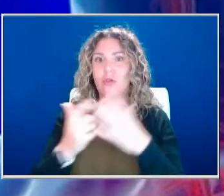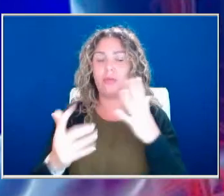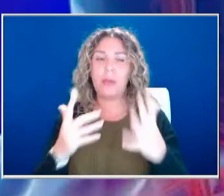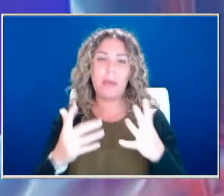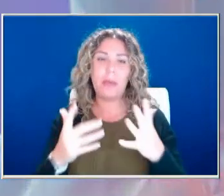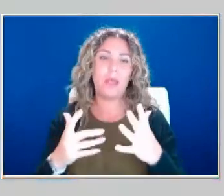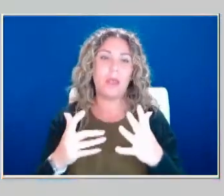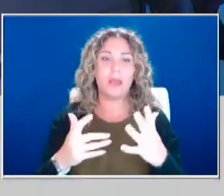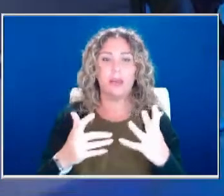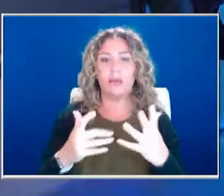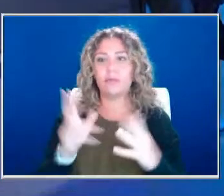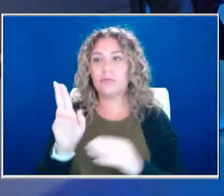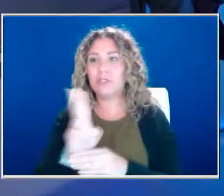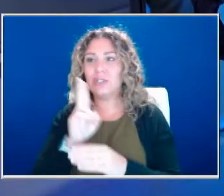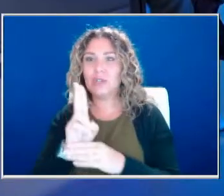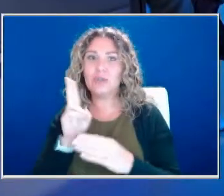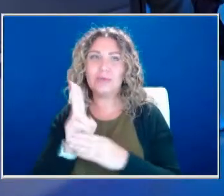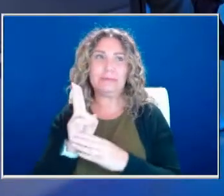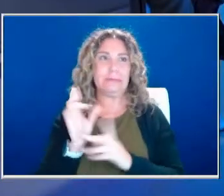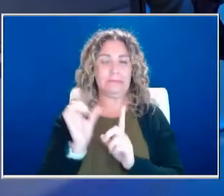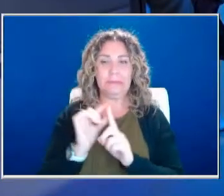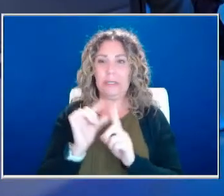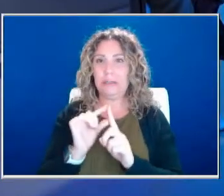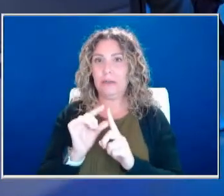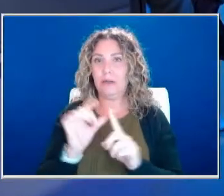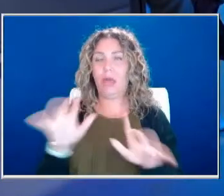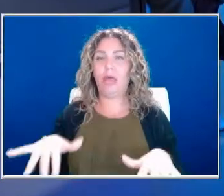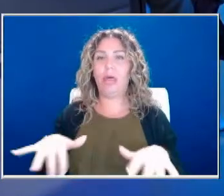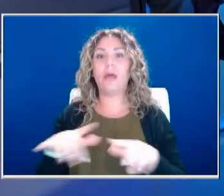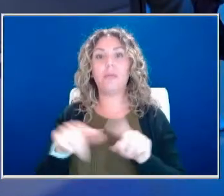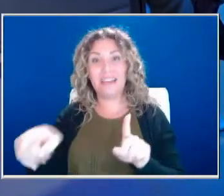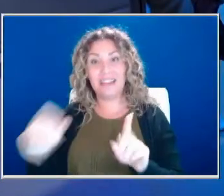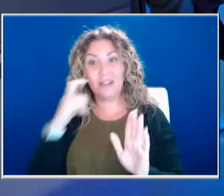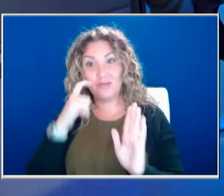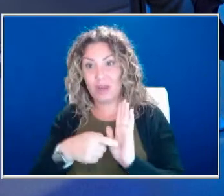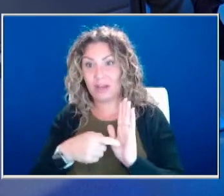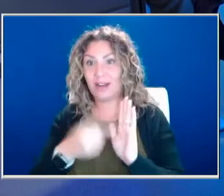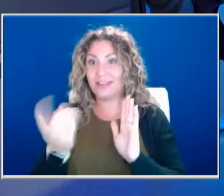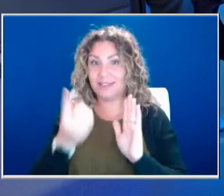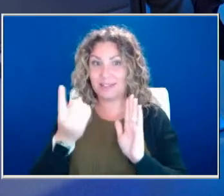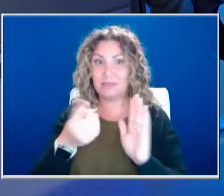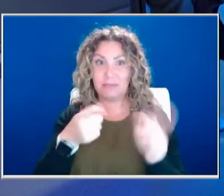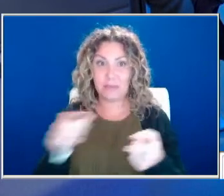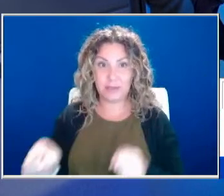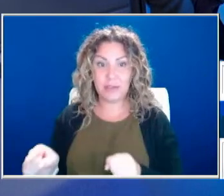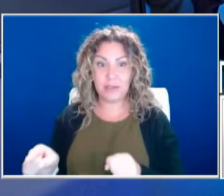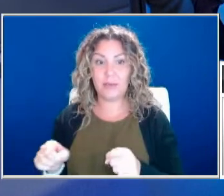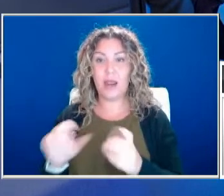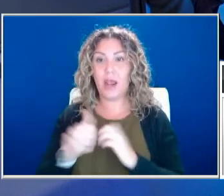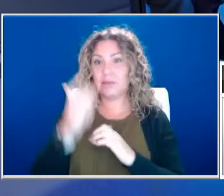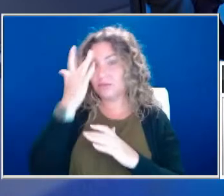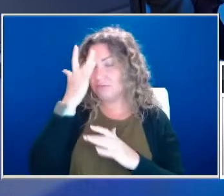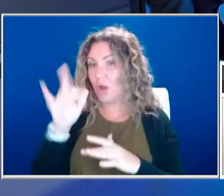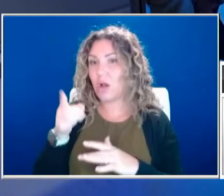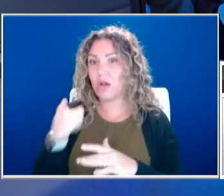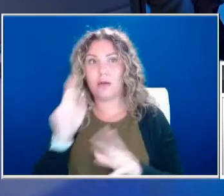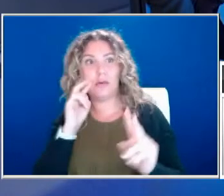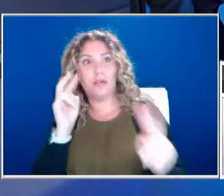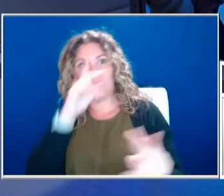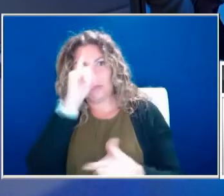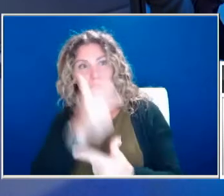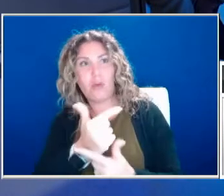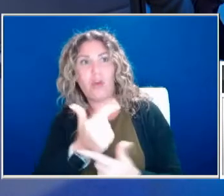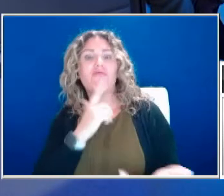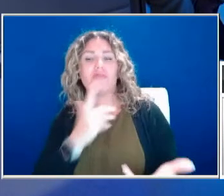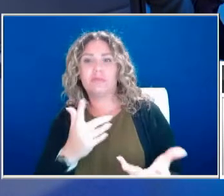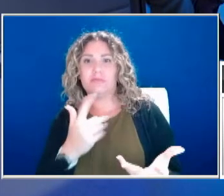a layman's term, kind of out of it, but he recognizes that there's something going on. How smart was it that he looked at brother and said, there's something going on,